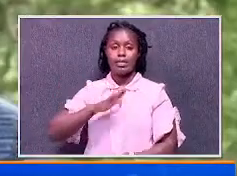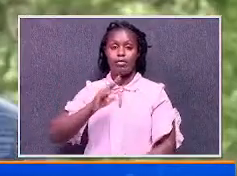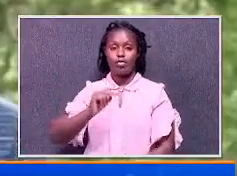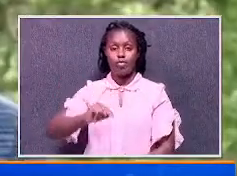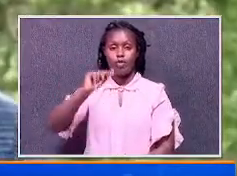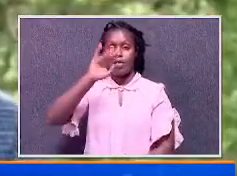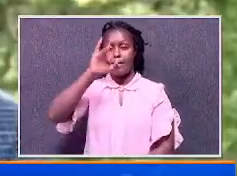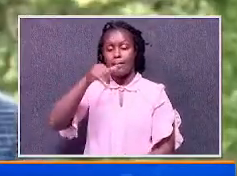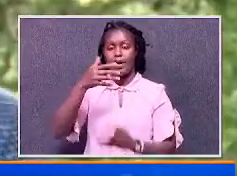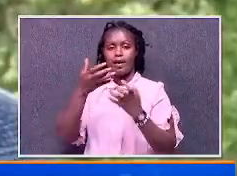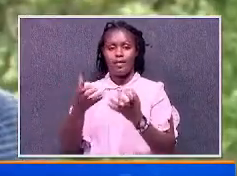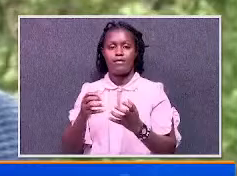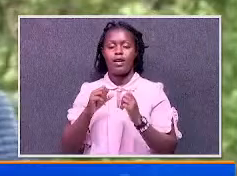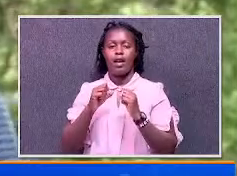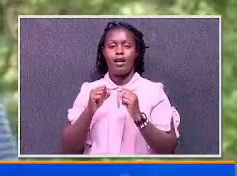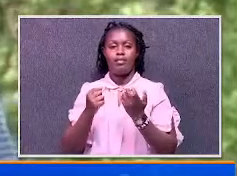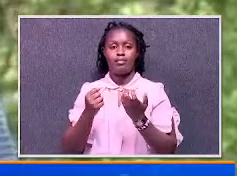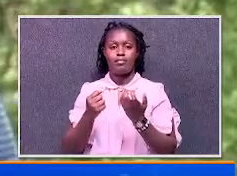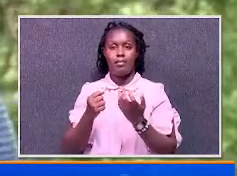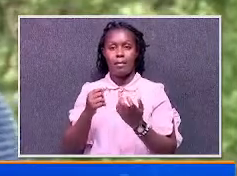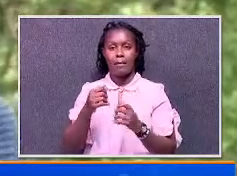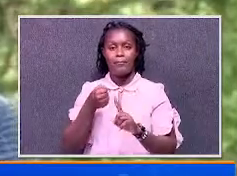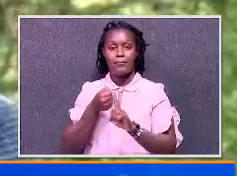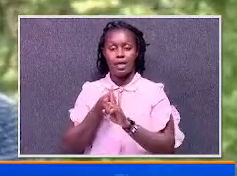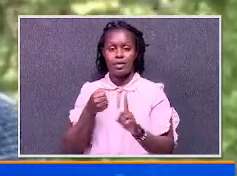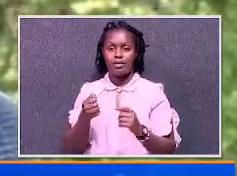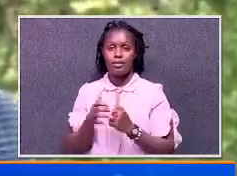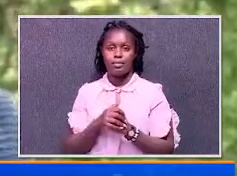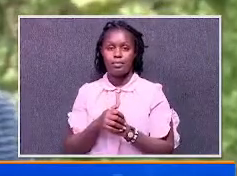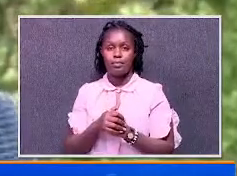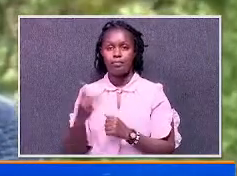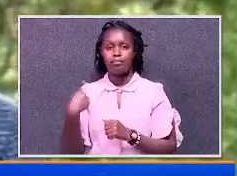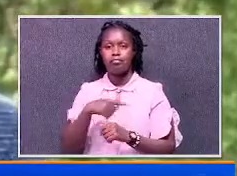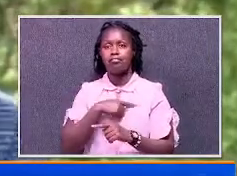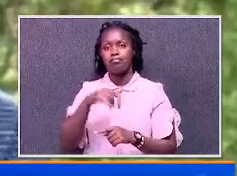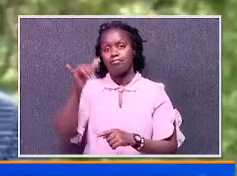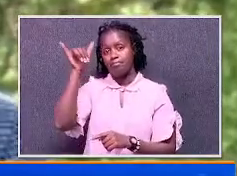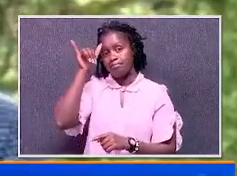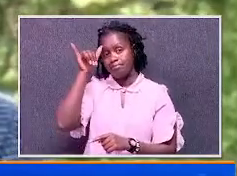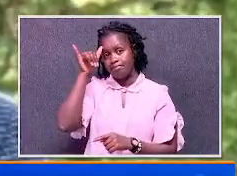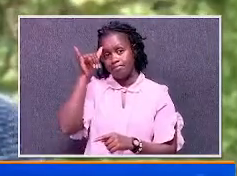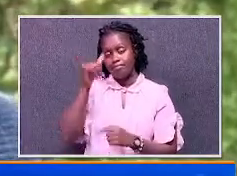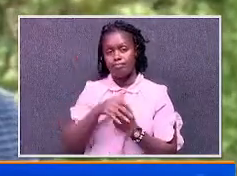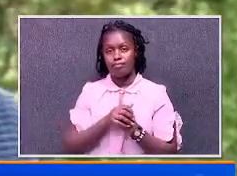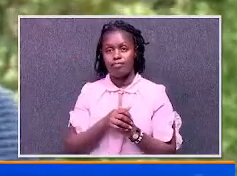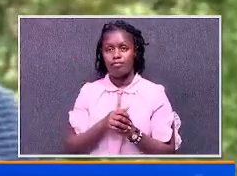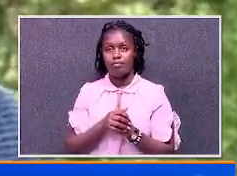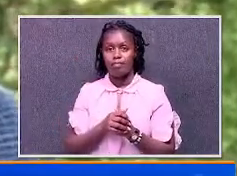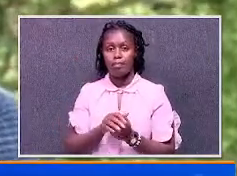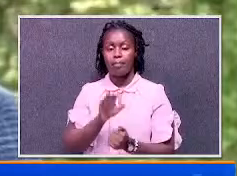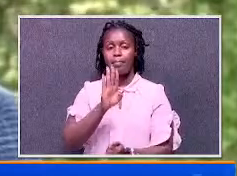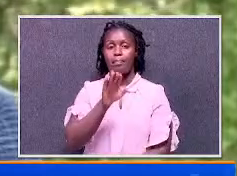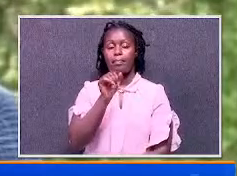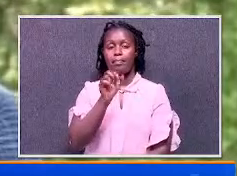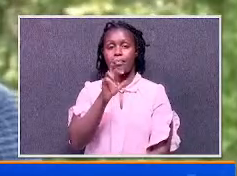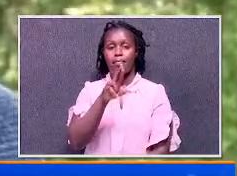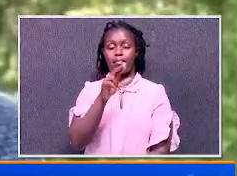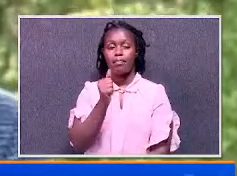armed bandits. Chukua ngombe pale Baragoi na pale